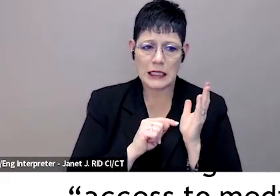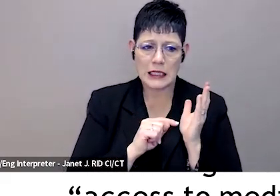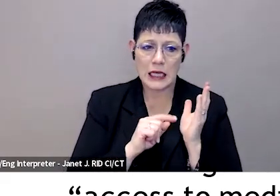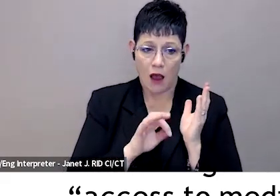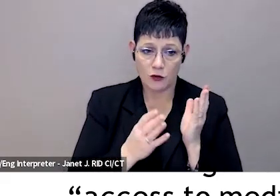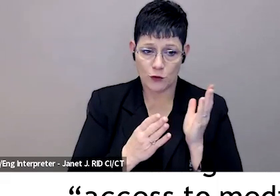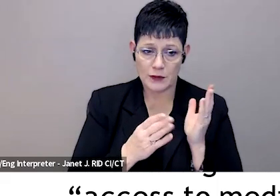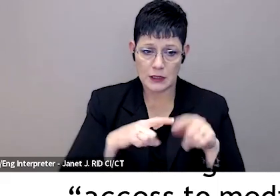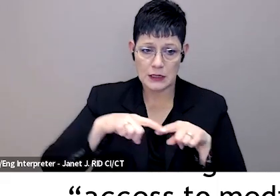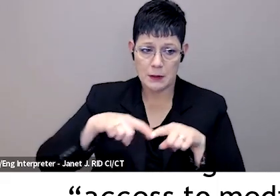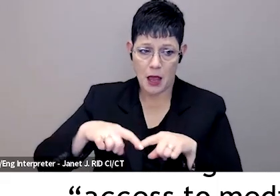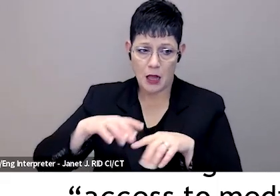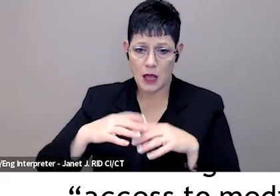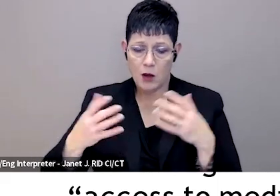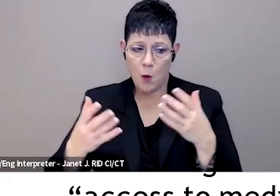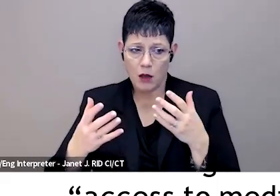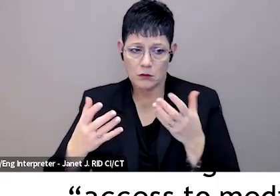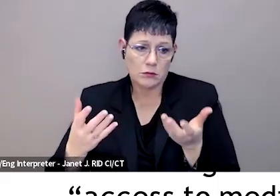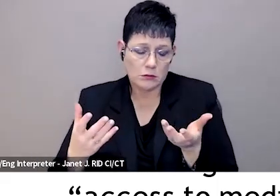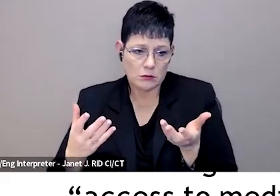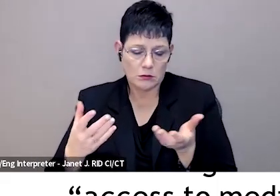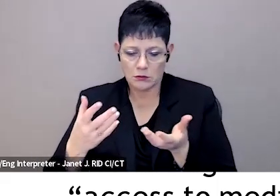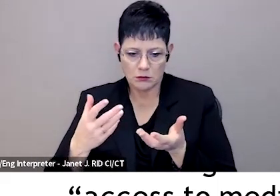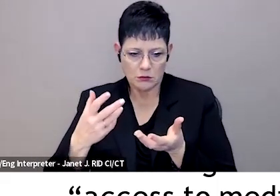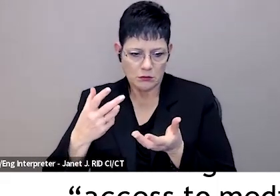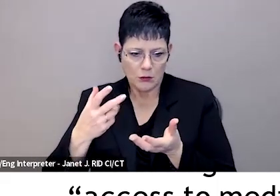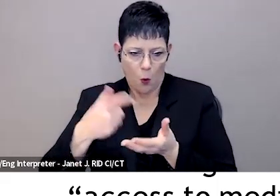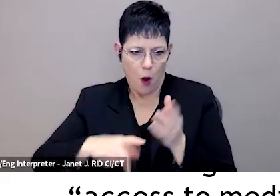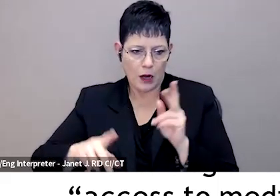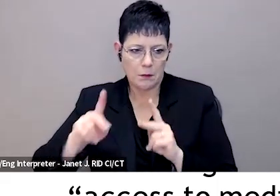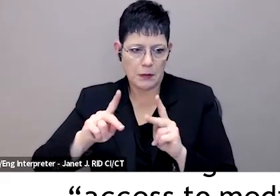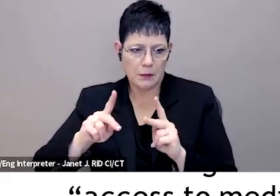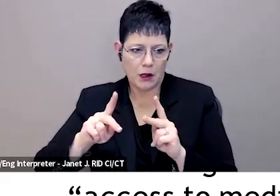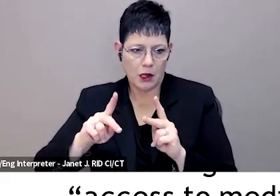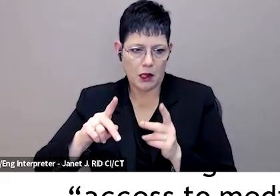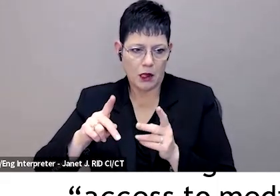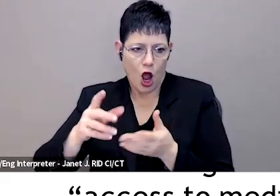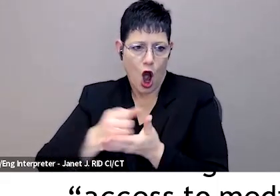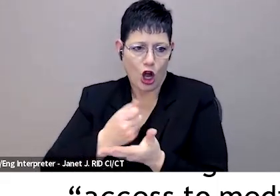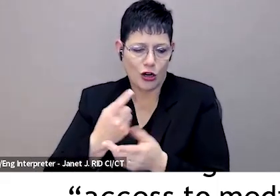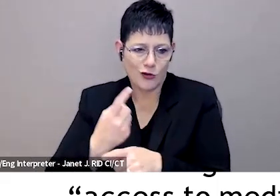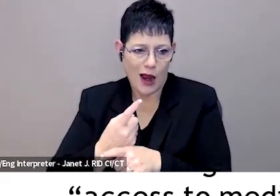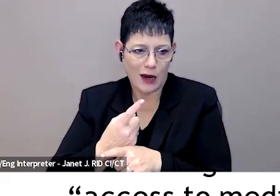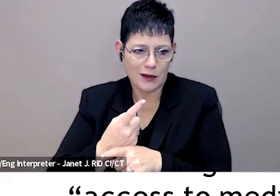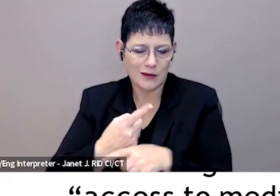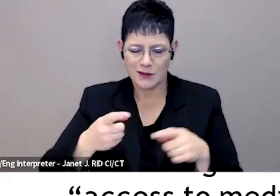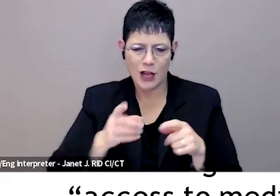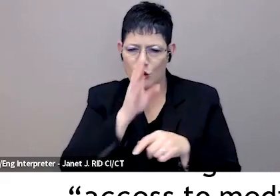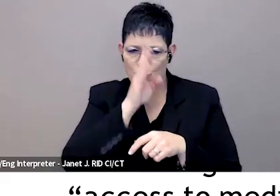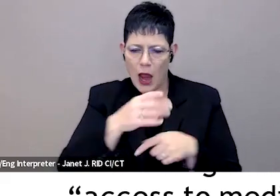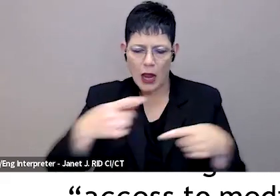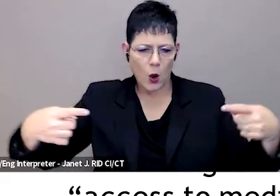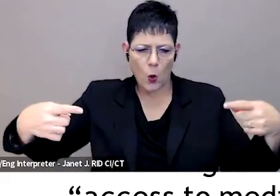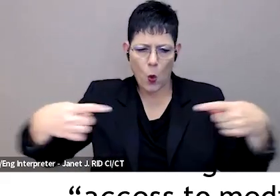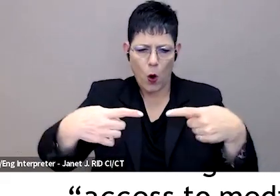standards for direct care workers, right? And so making that link between access